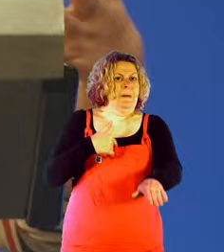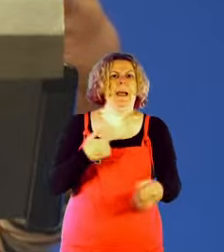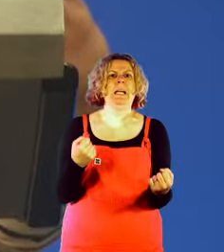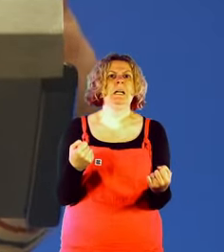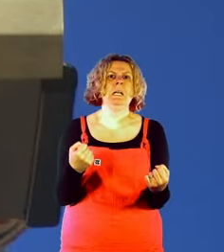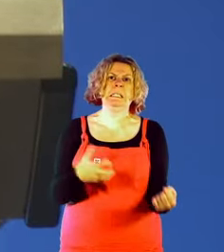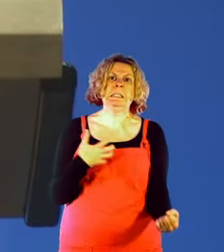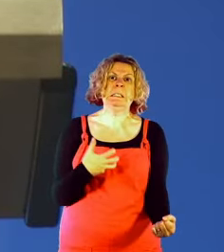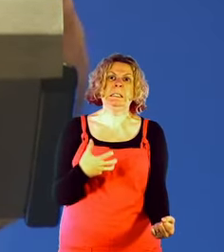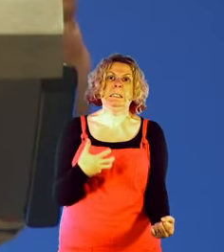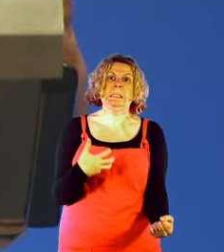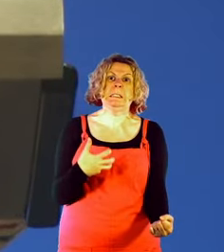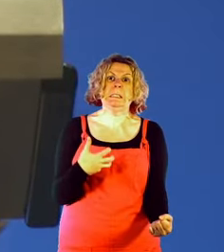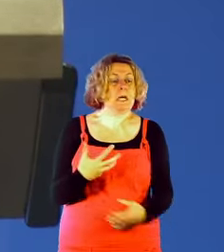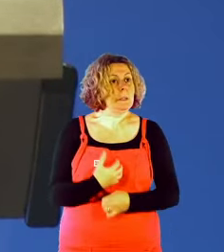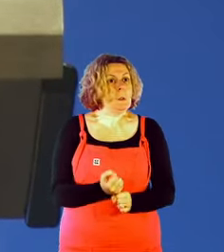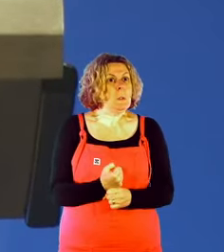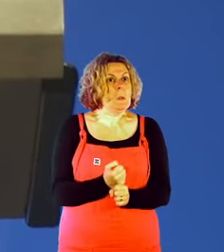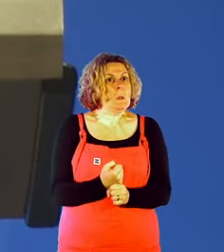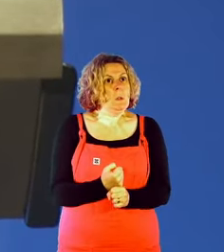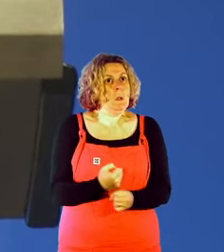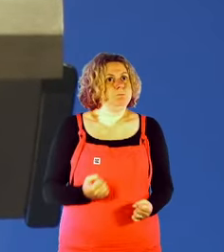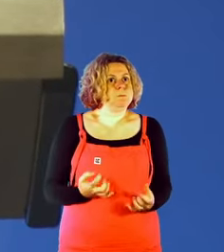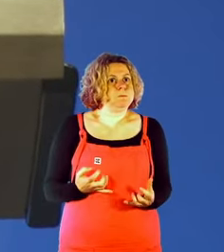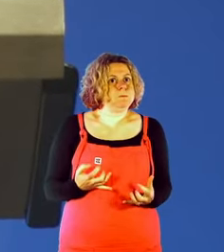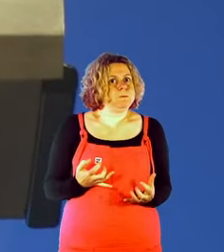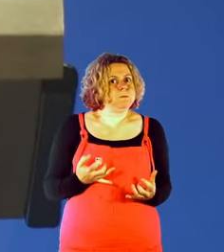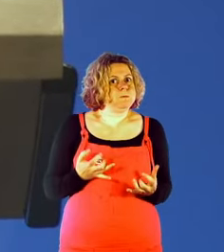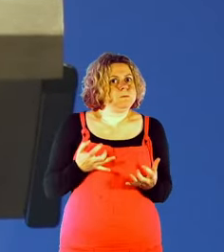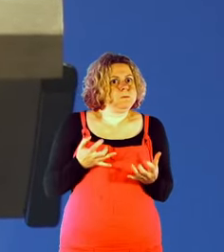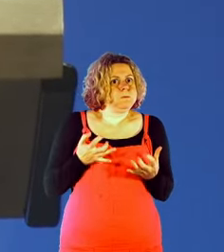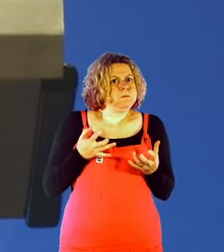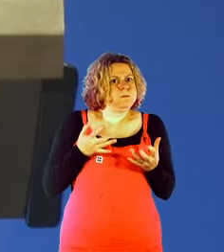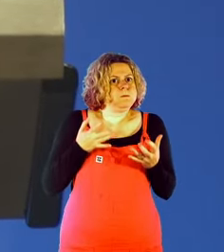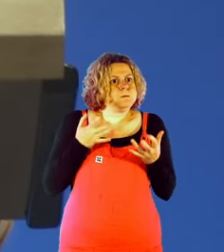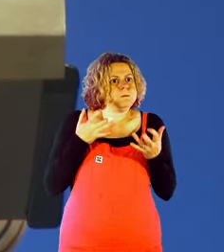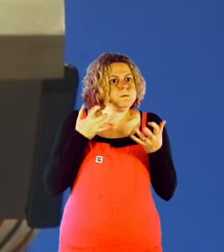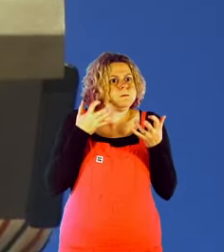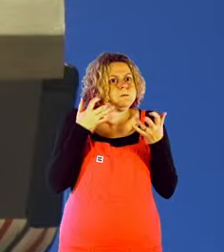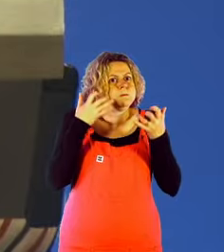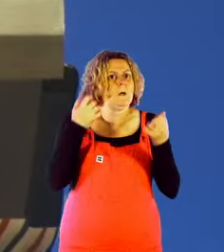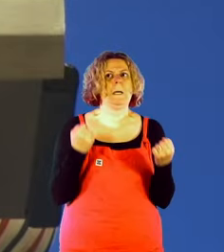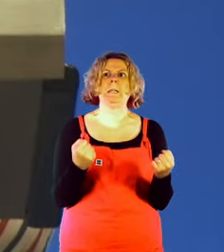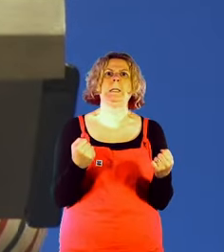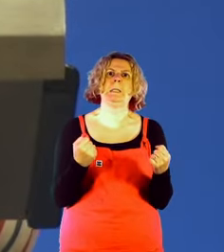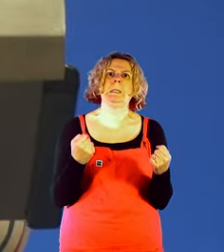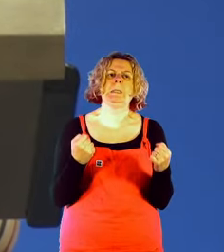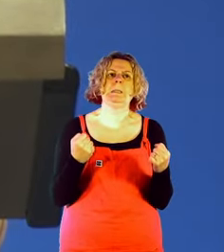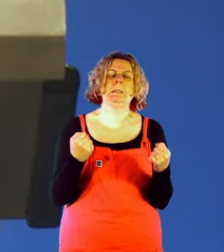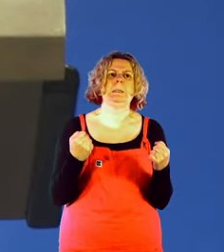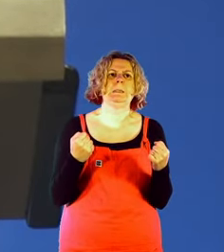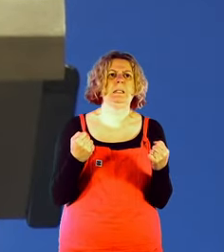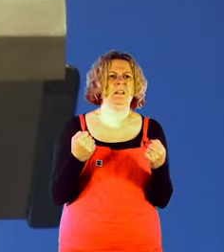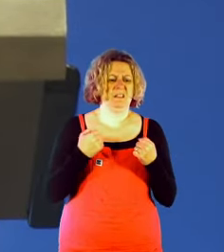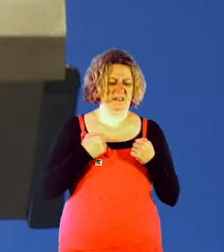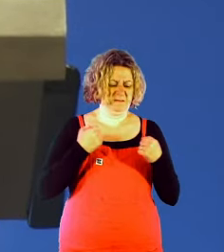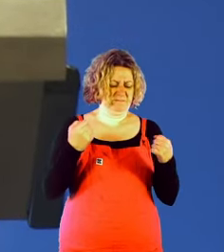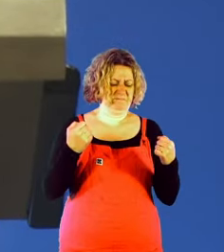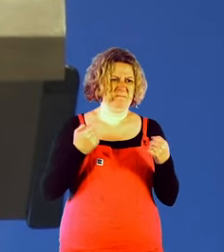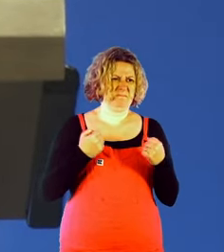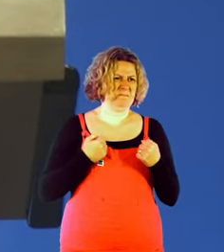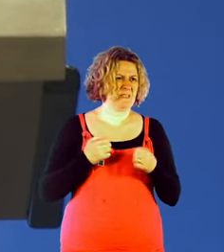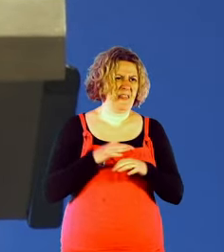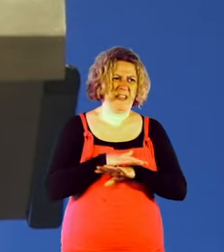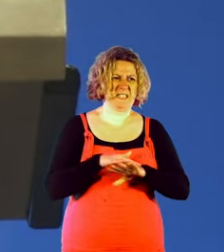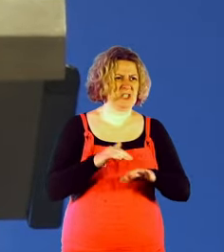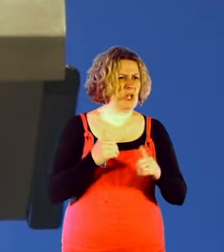wasn't anybody's fault, there wasn't anyone to blame, but I would just sit there seething in the driver's seat of my car. And I was like, this isn't good. It's not helping me.